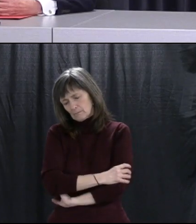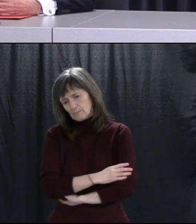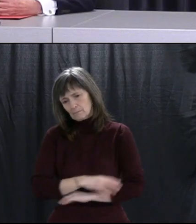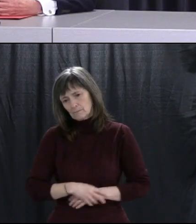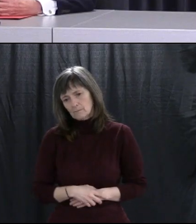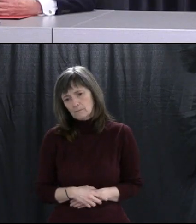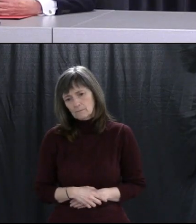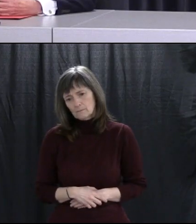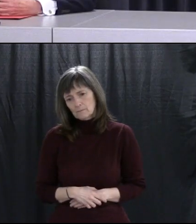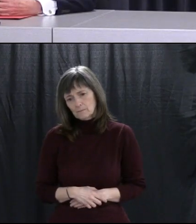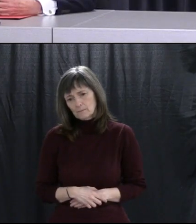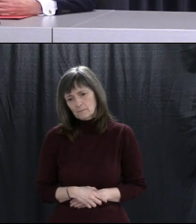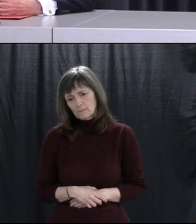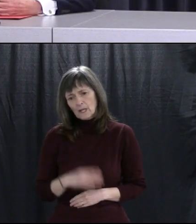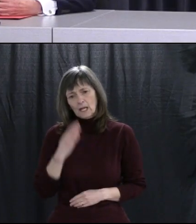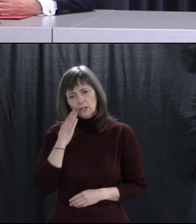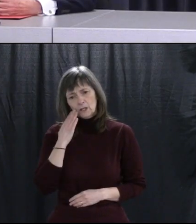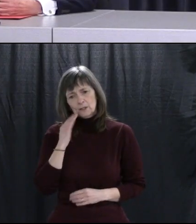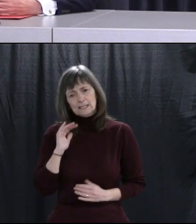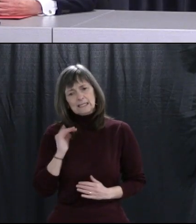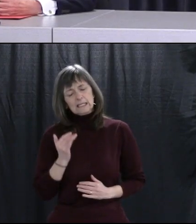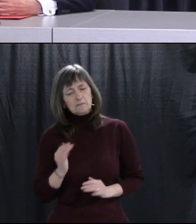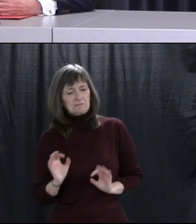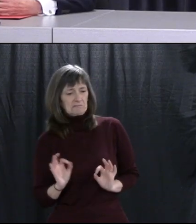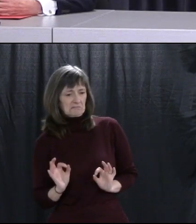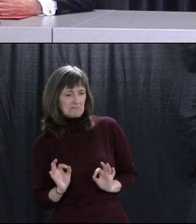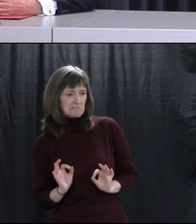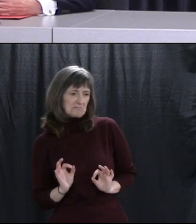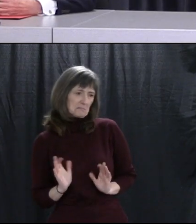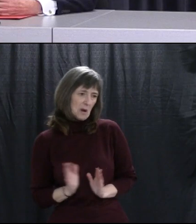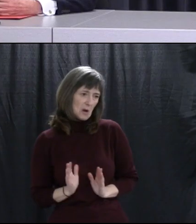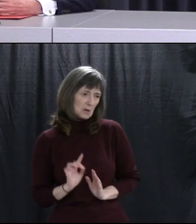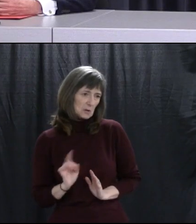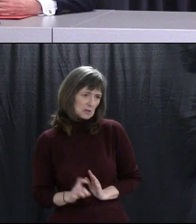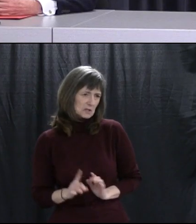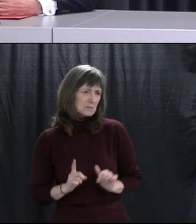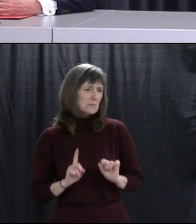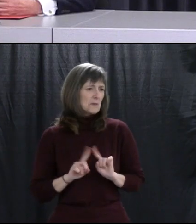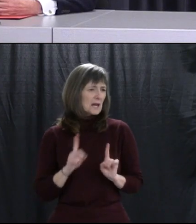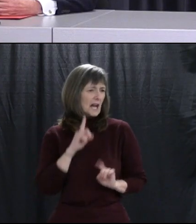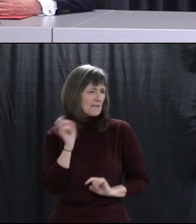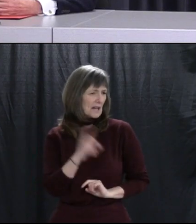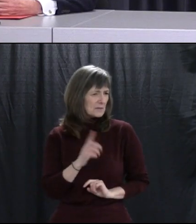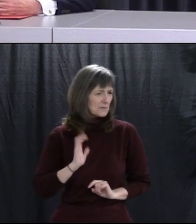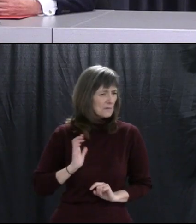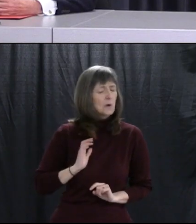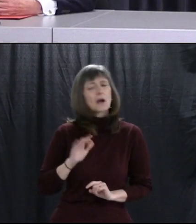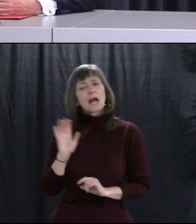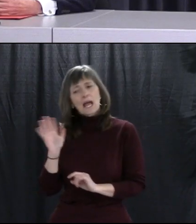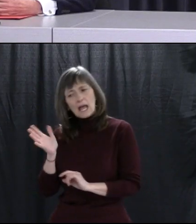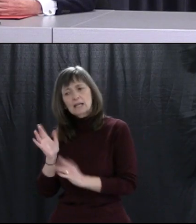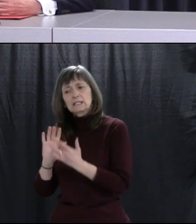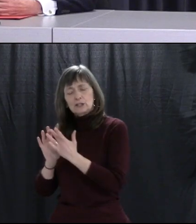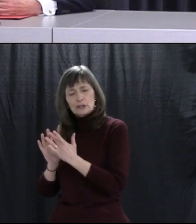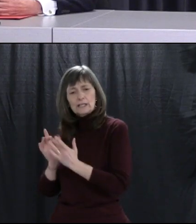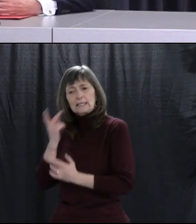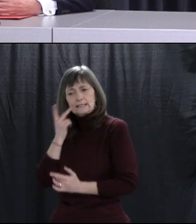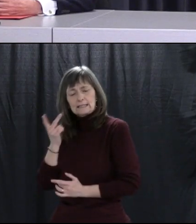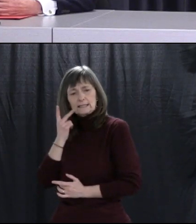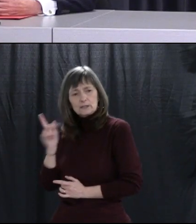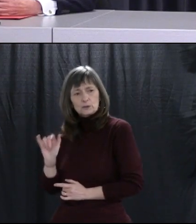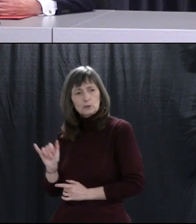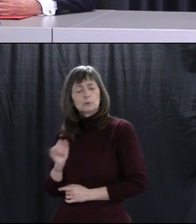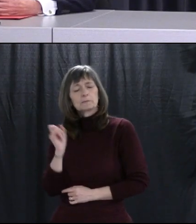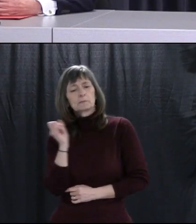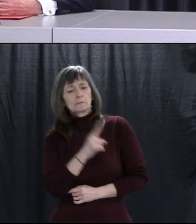I know this seems very trivial, but it's a question I've got before, and I see it online a lot. And so I have to ask